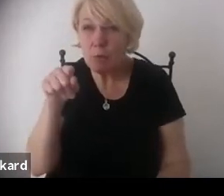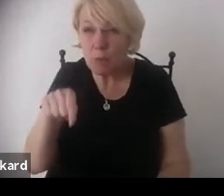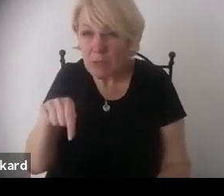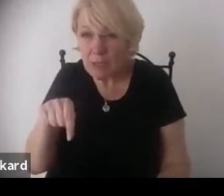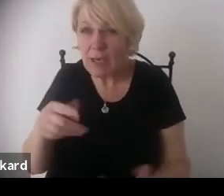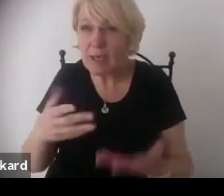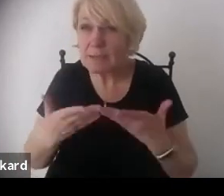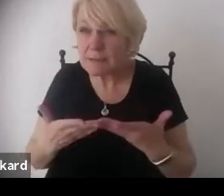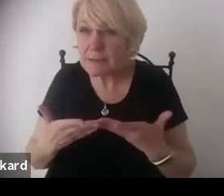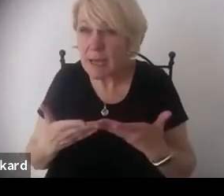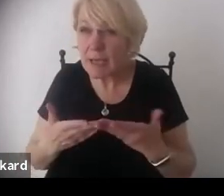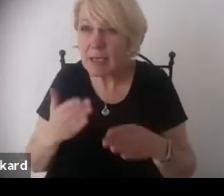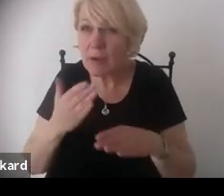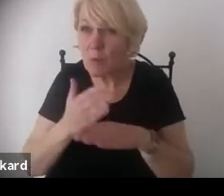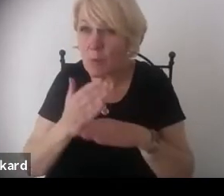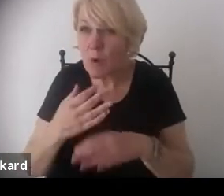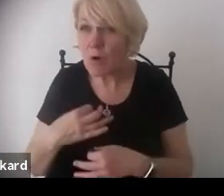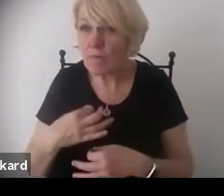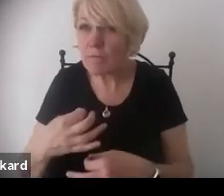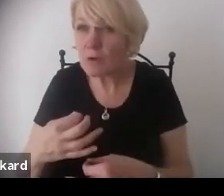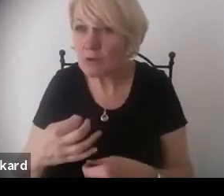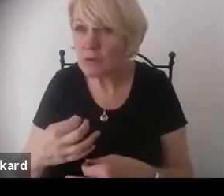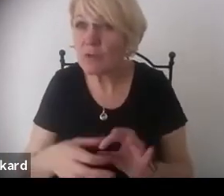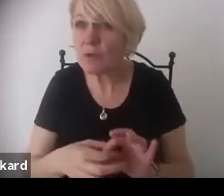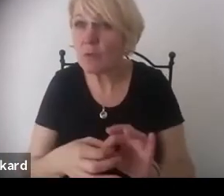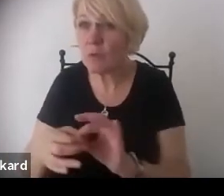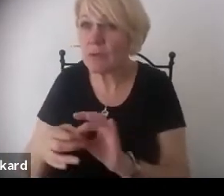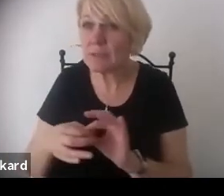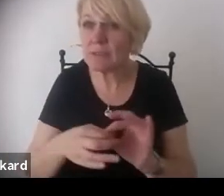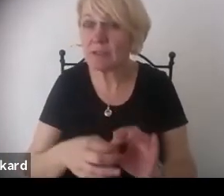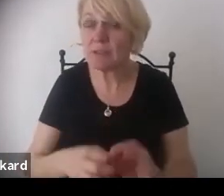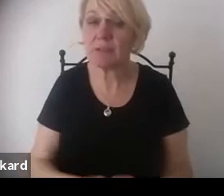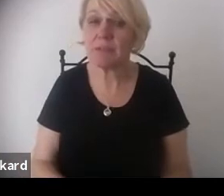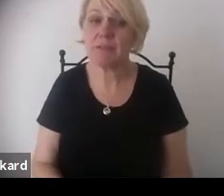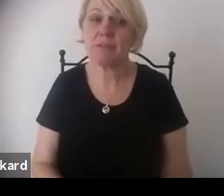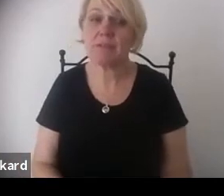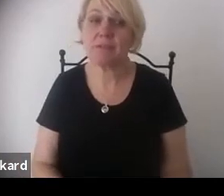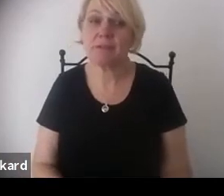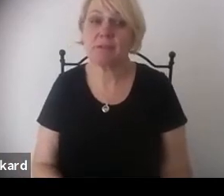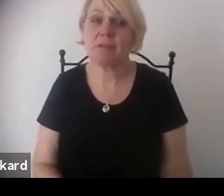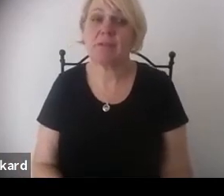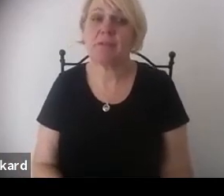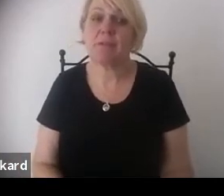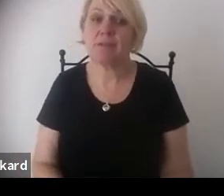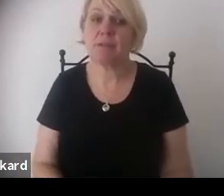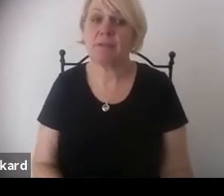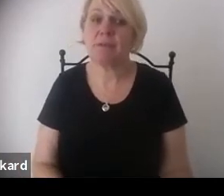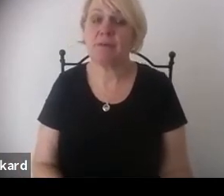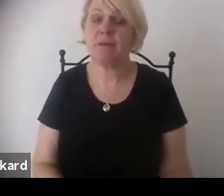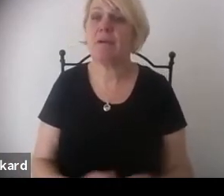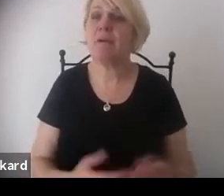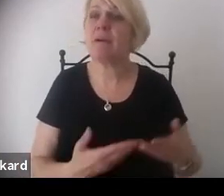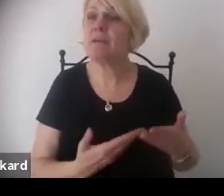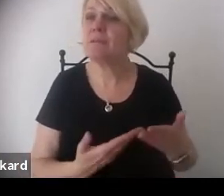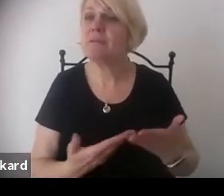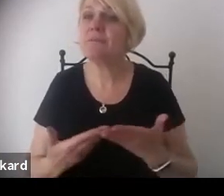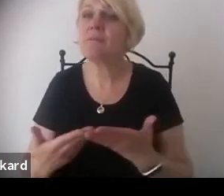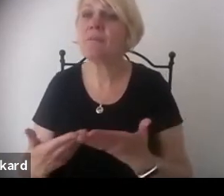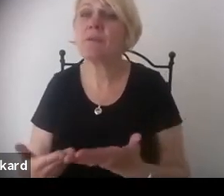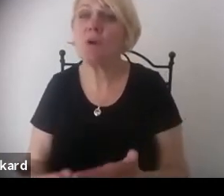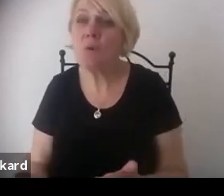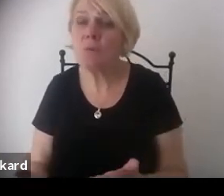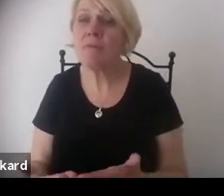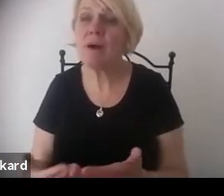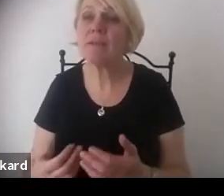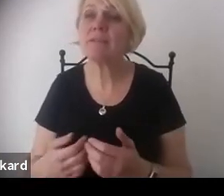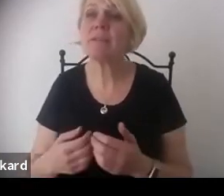voluntary organisations. So providing mental health support for local people really is a partnership between